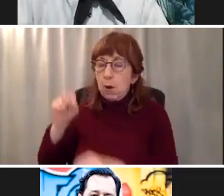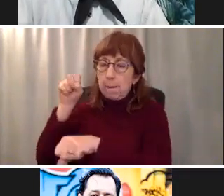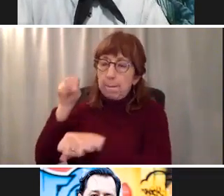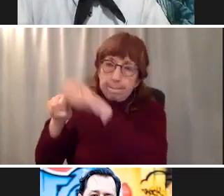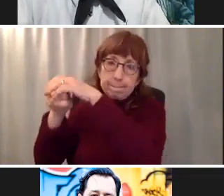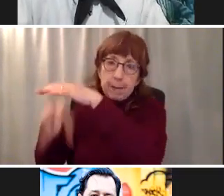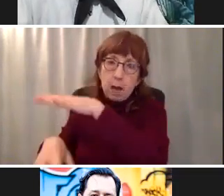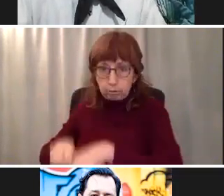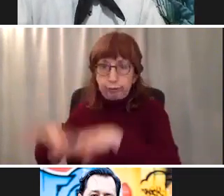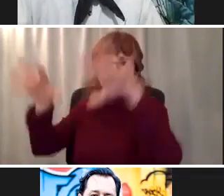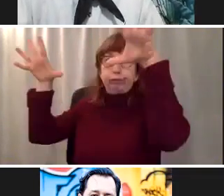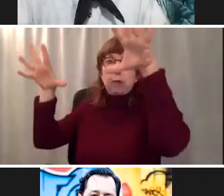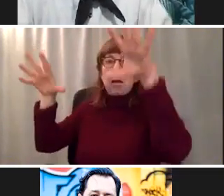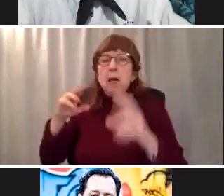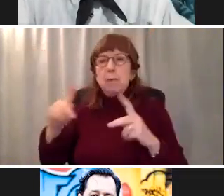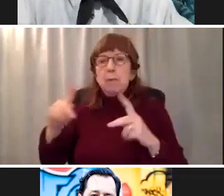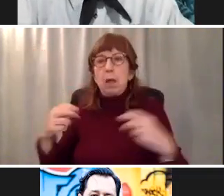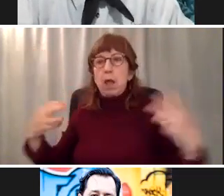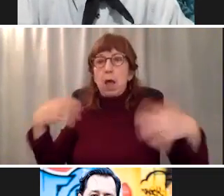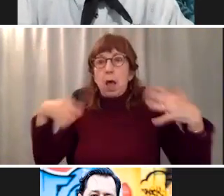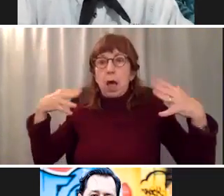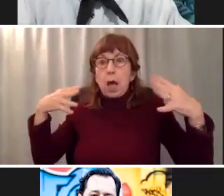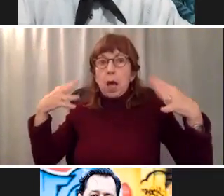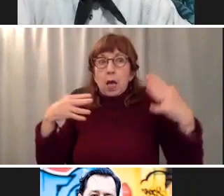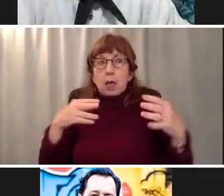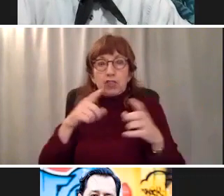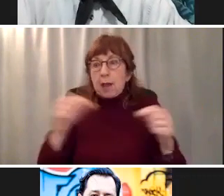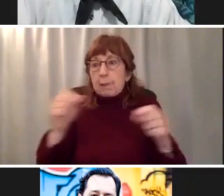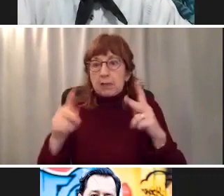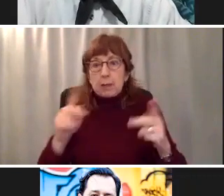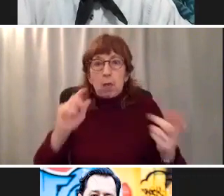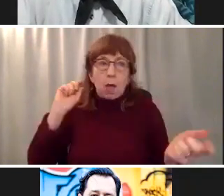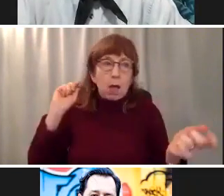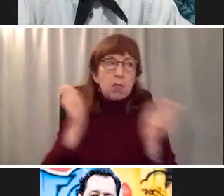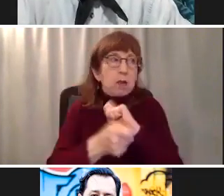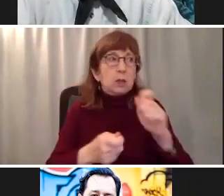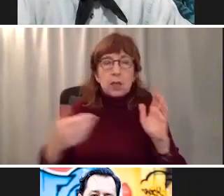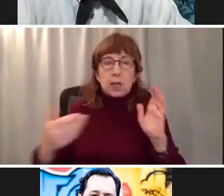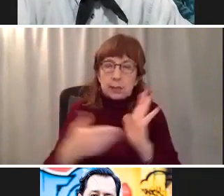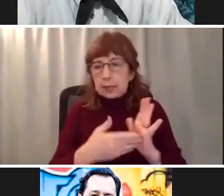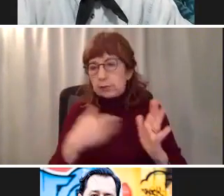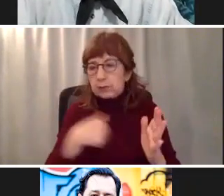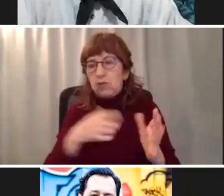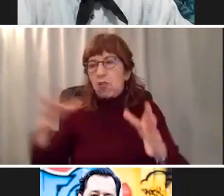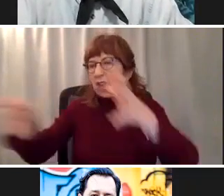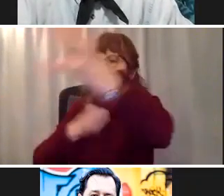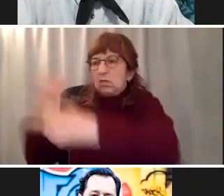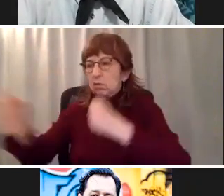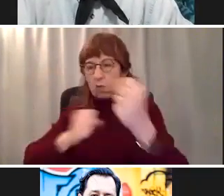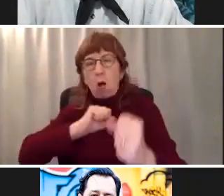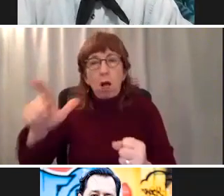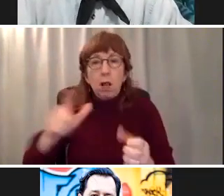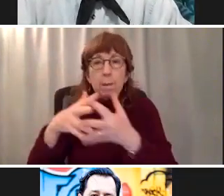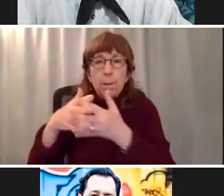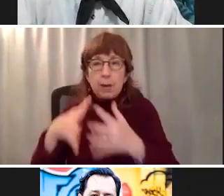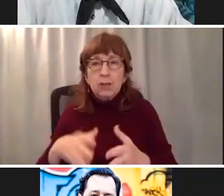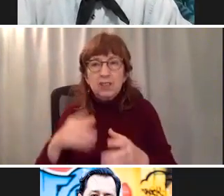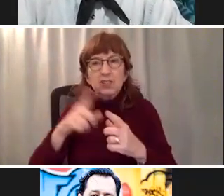Japanese people in the United States and how they were going to defect and all this. So they imprisoned them.